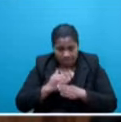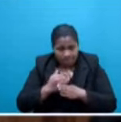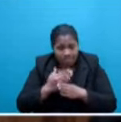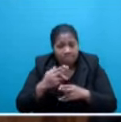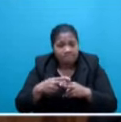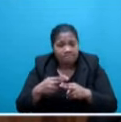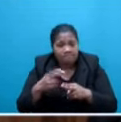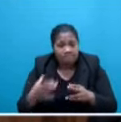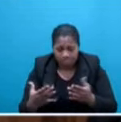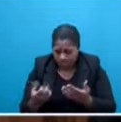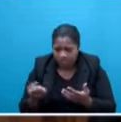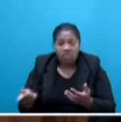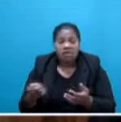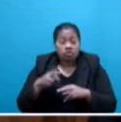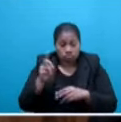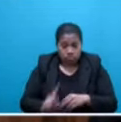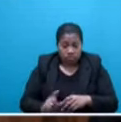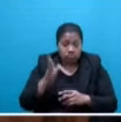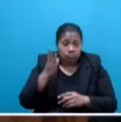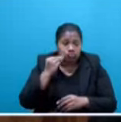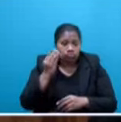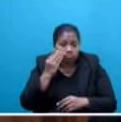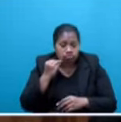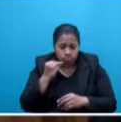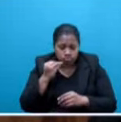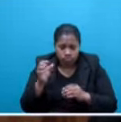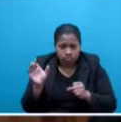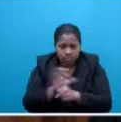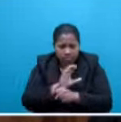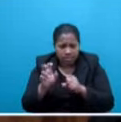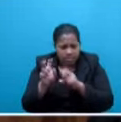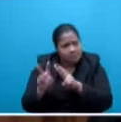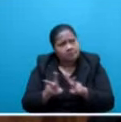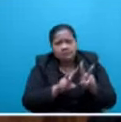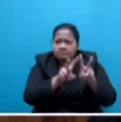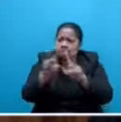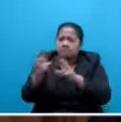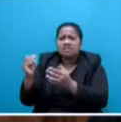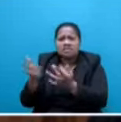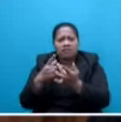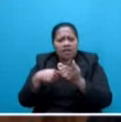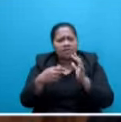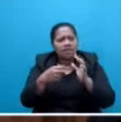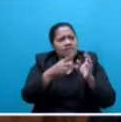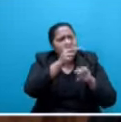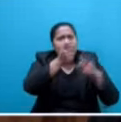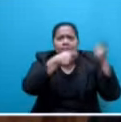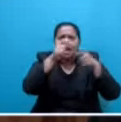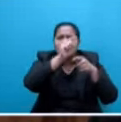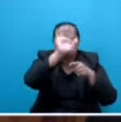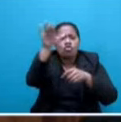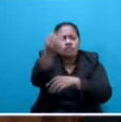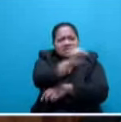Sugar stakeholders has also explored the international market such as Brazil, Australia, Thailand, India,